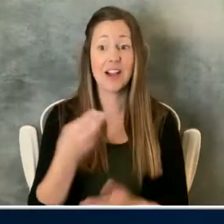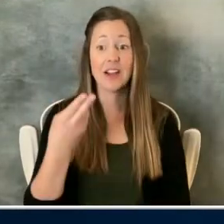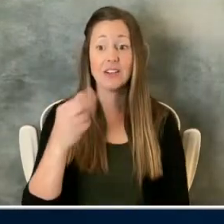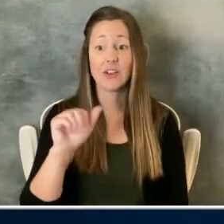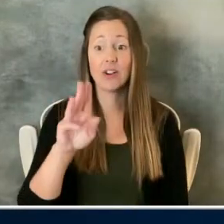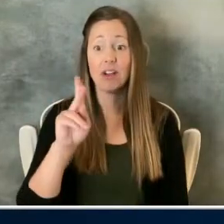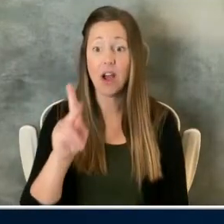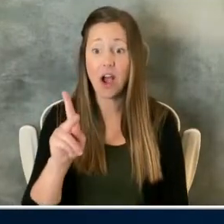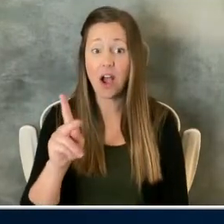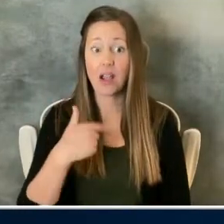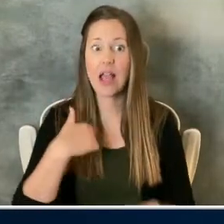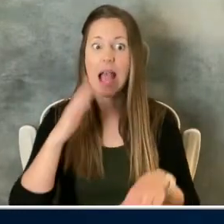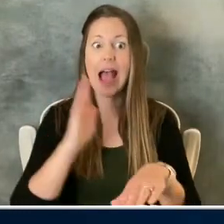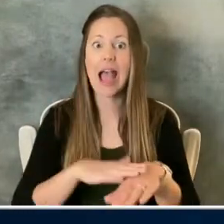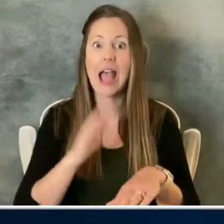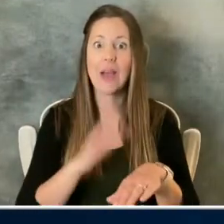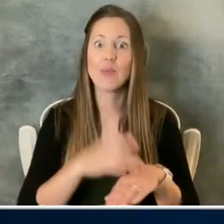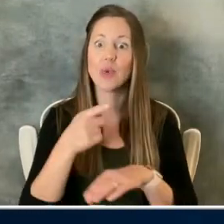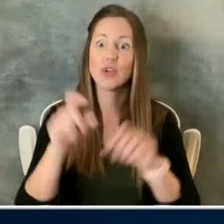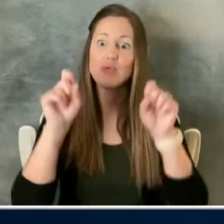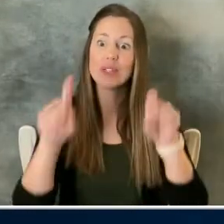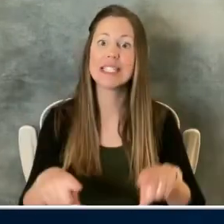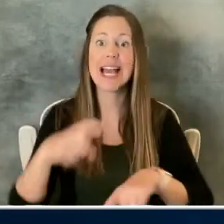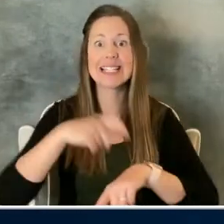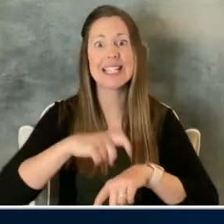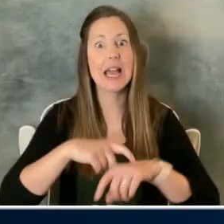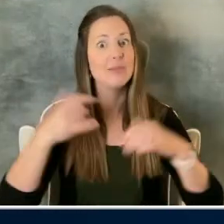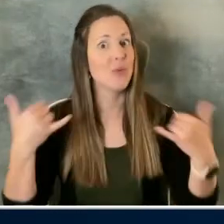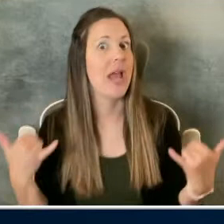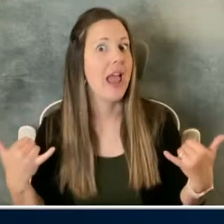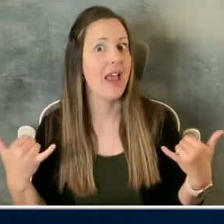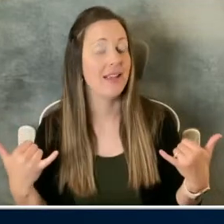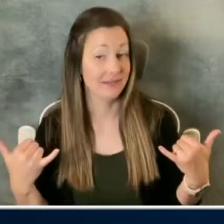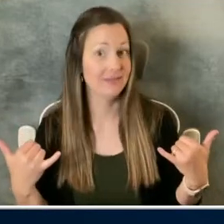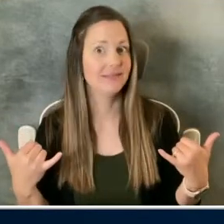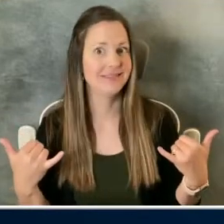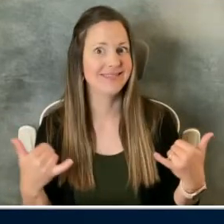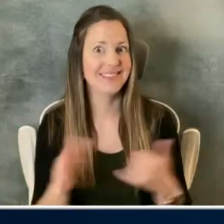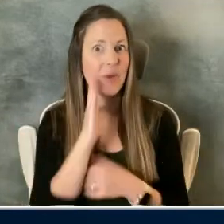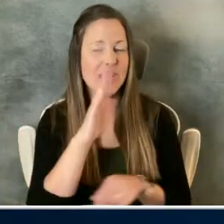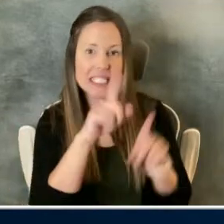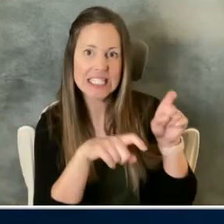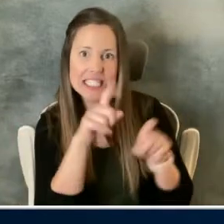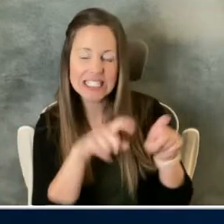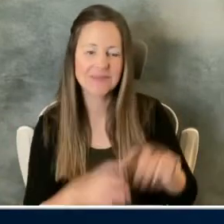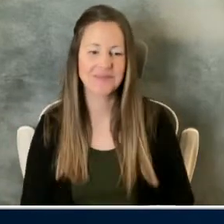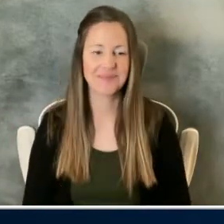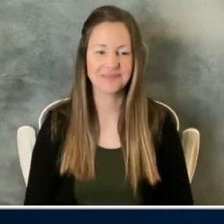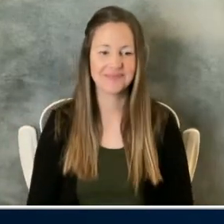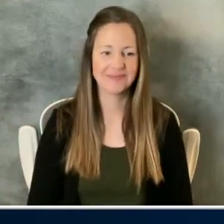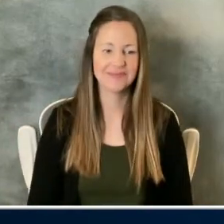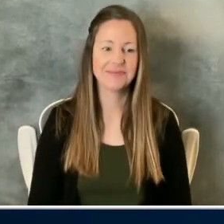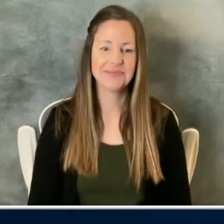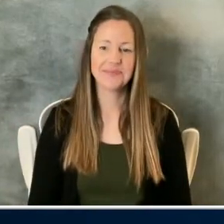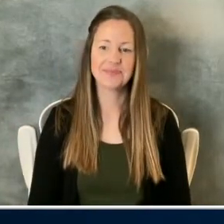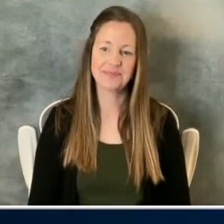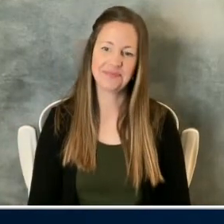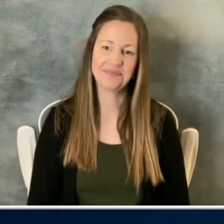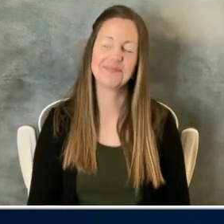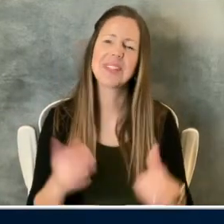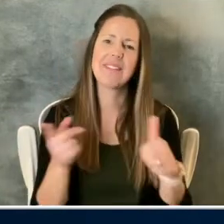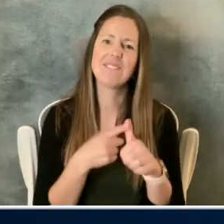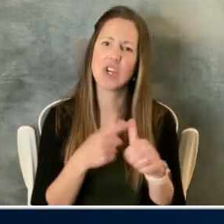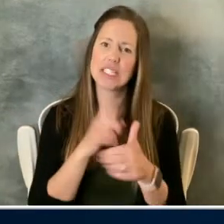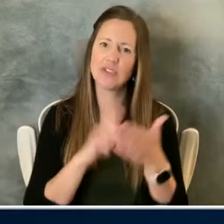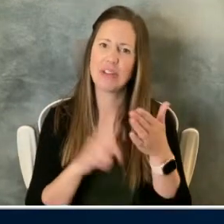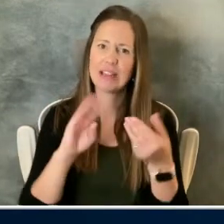It's test time today, sir. Yeah. So we're going to have some fun with that for just a minute. But first of all, let's check in. Number of COVID cases